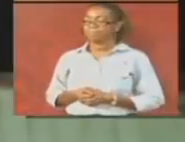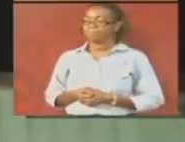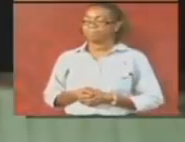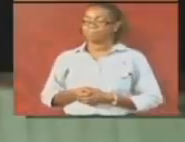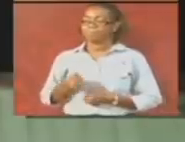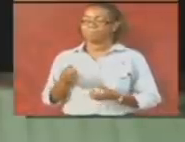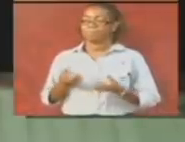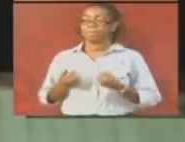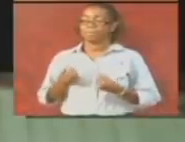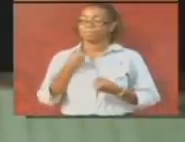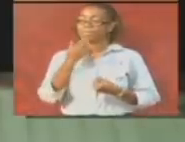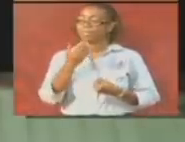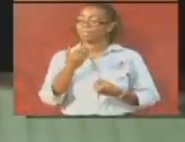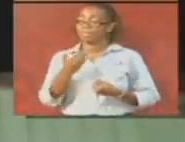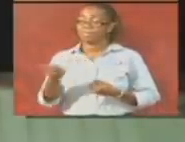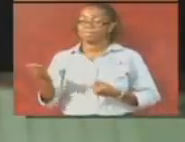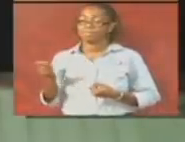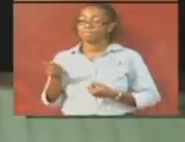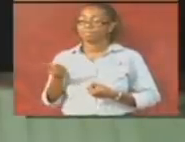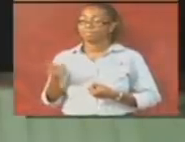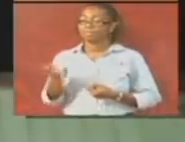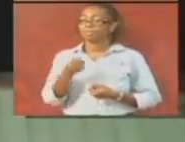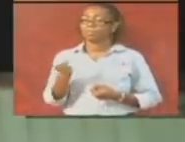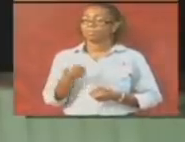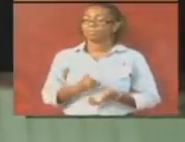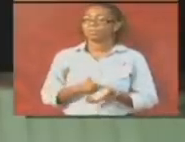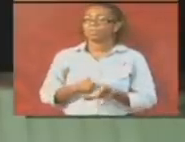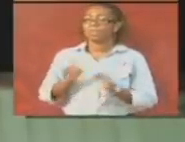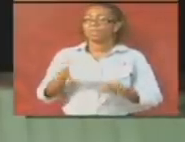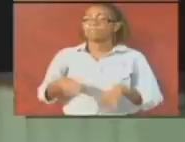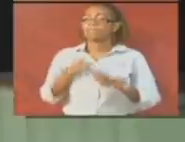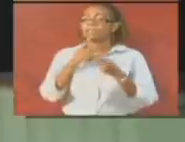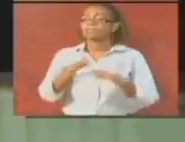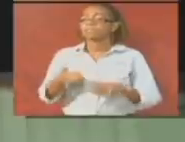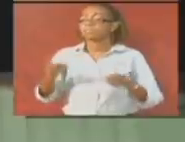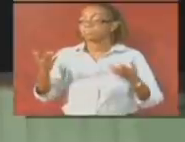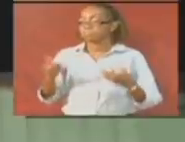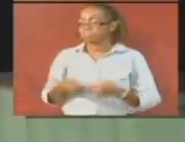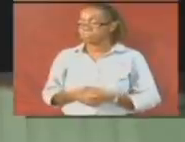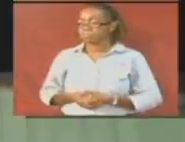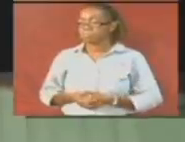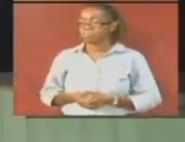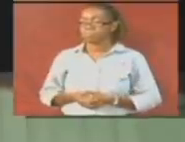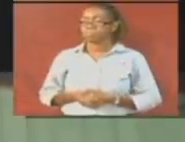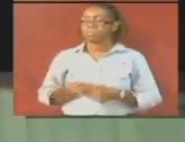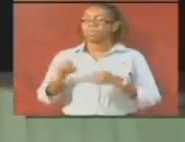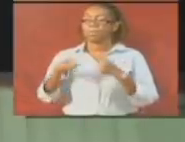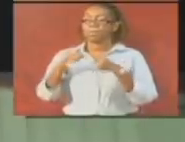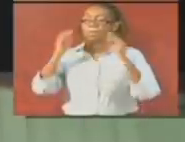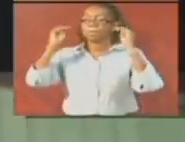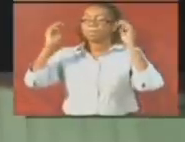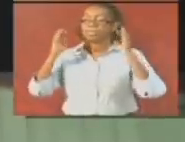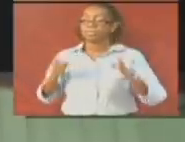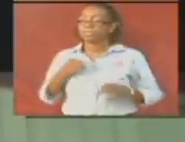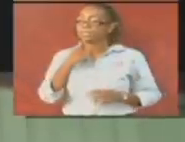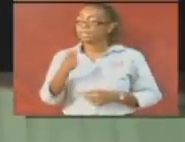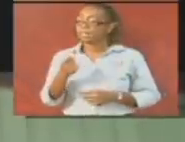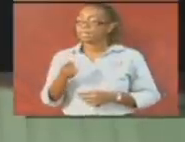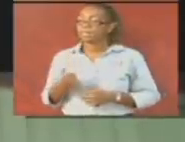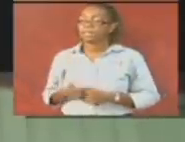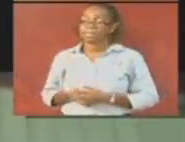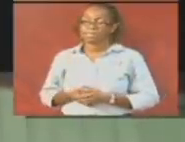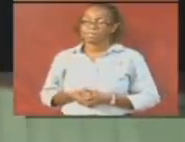not sure who would be more able to respond to this, but with the minister's announcement that there has been some sort of confirmation of